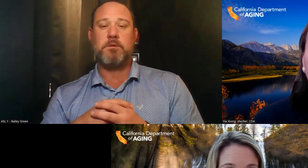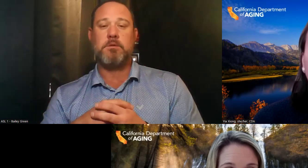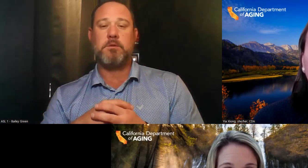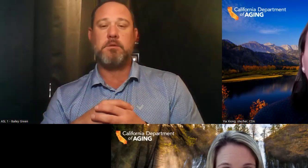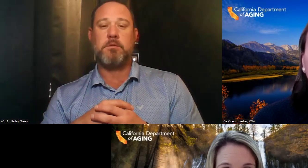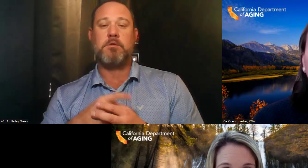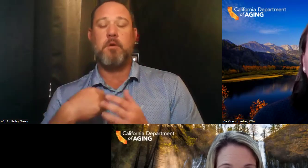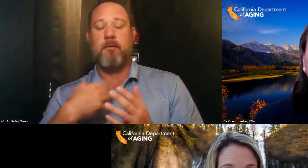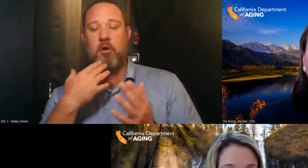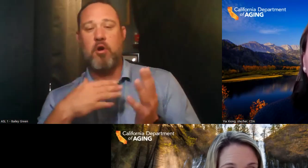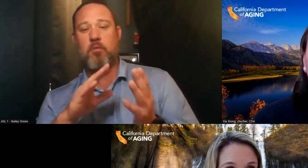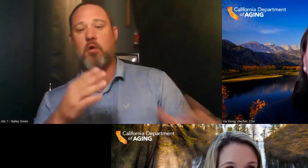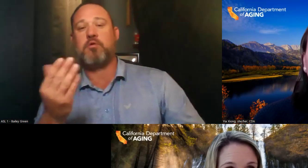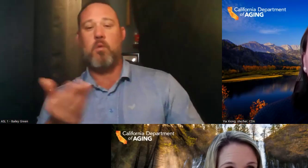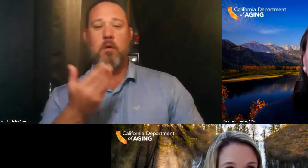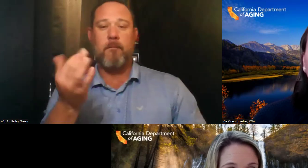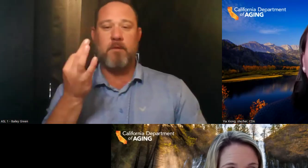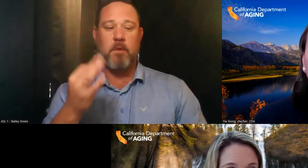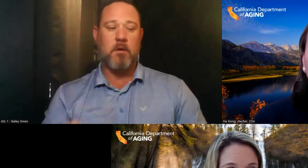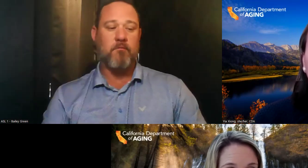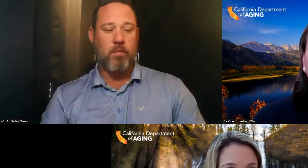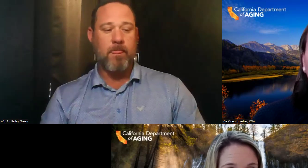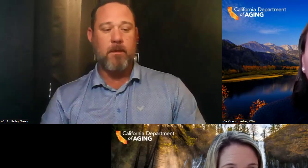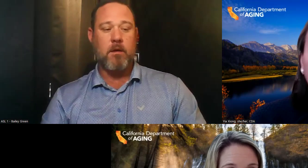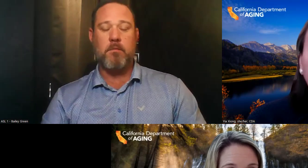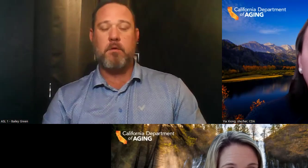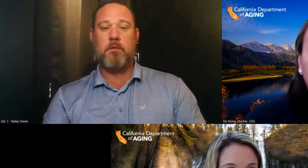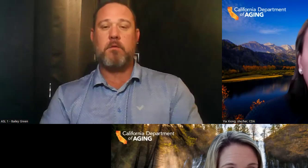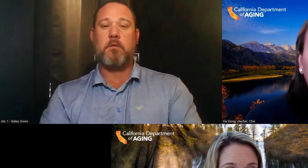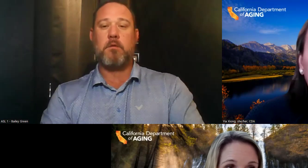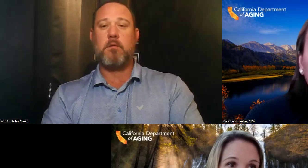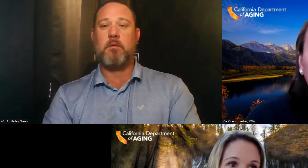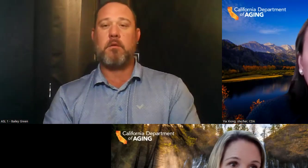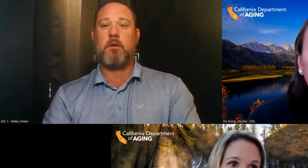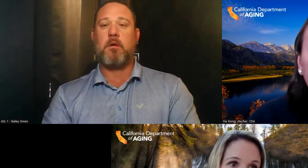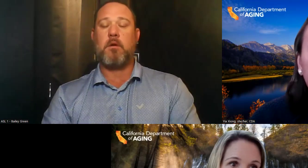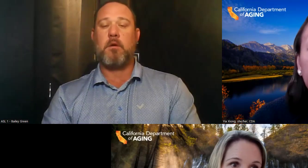good approach, and we welcome your feedback. So I'll turn it back to you, Yia.